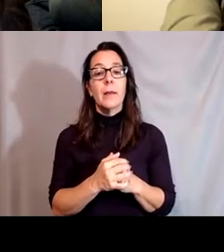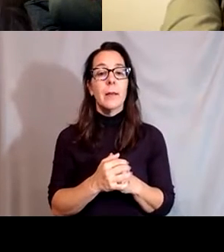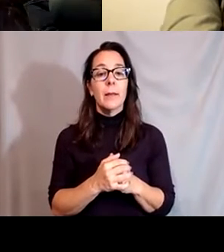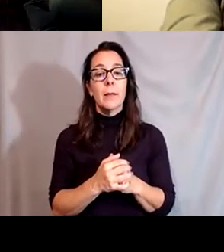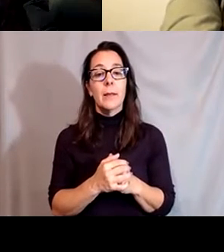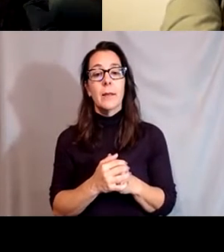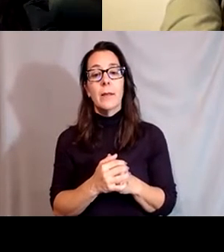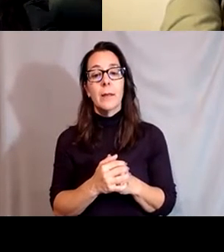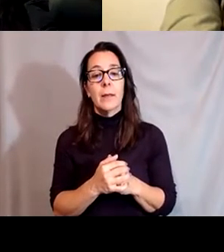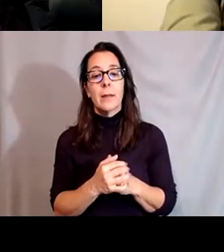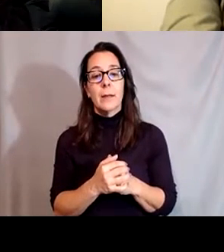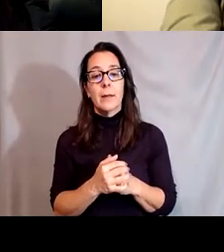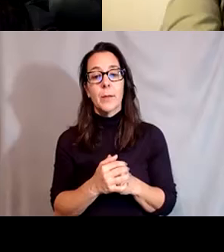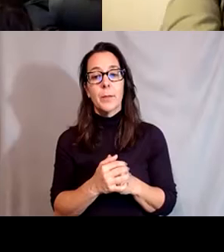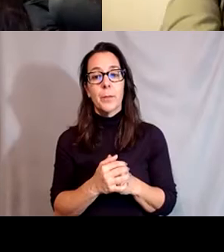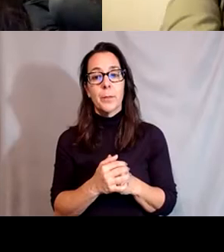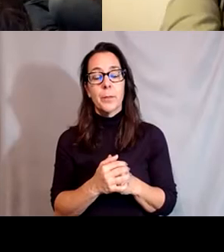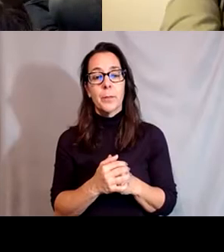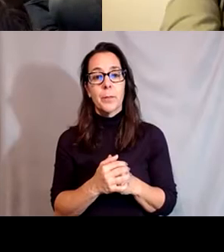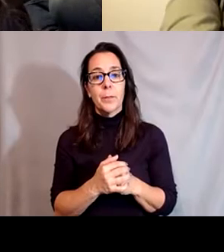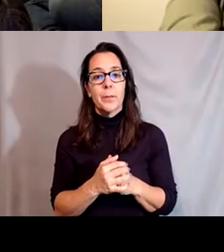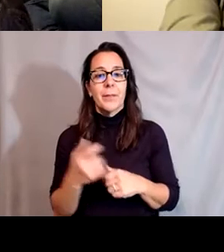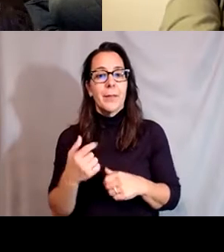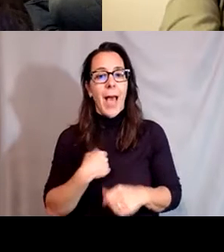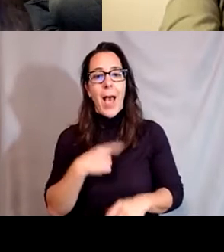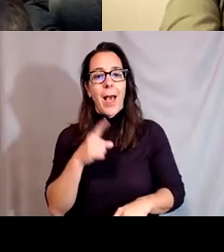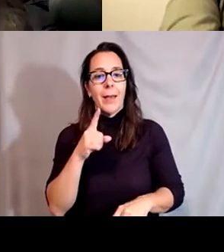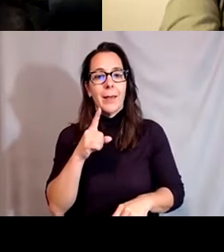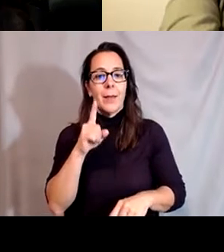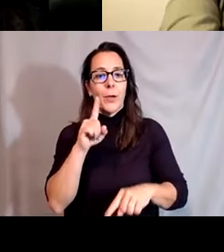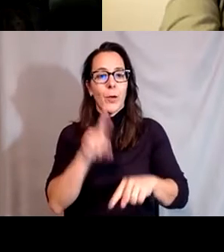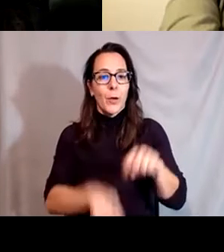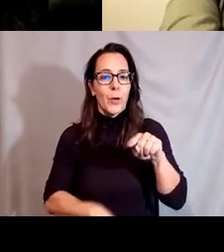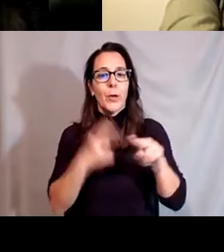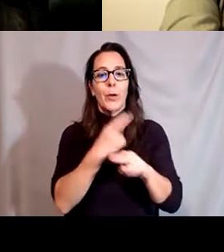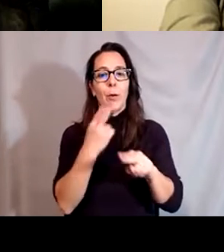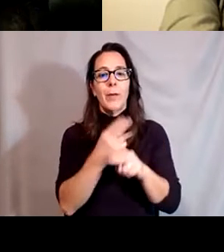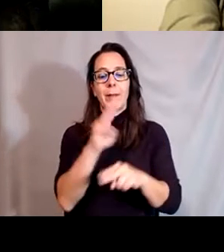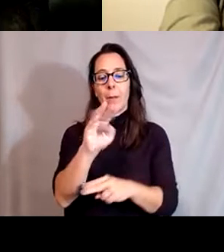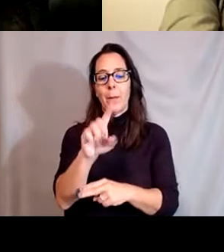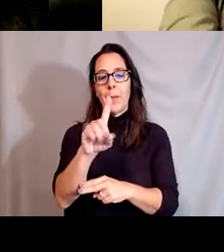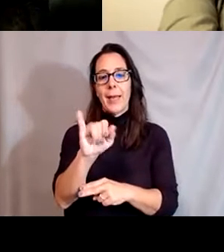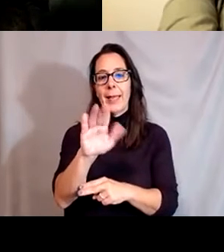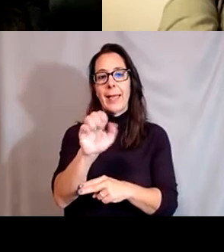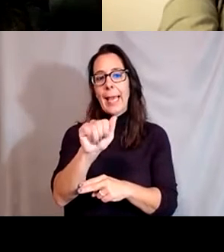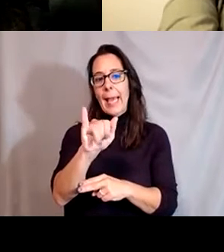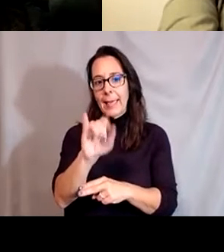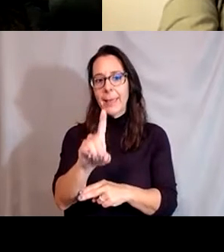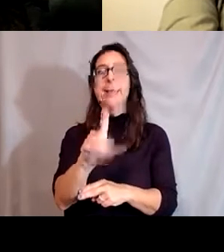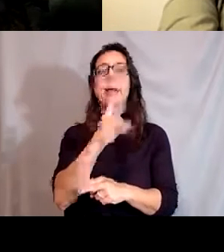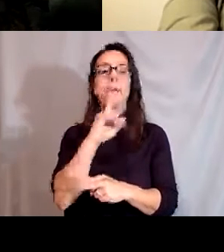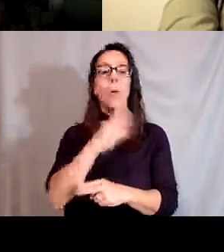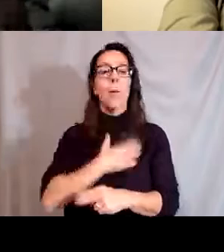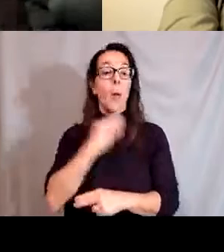paid for home care. I couldn't be on Medicaid or on government paid for home care. That is going to be